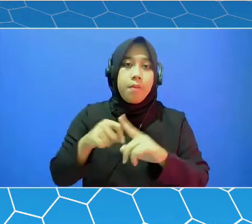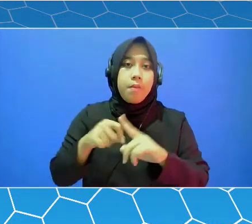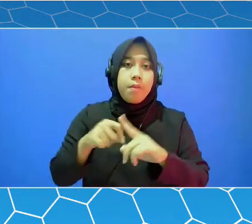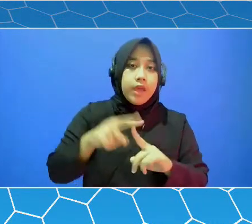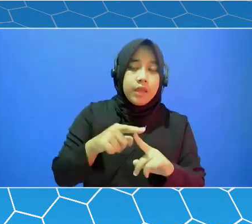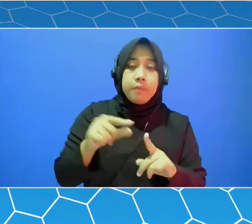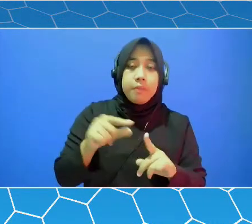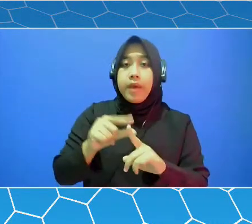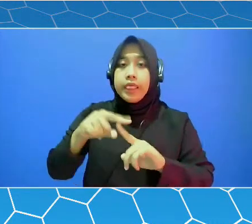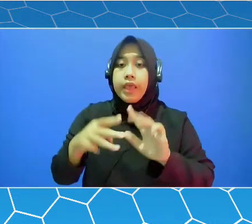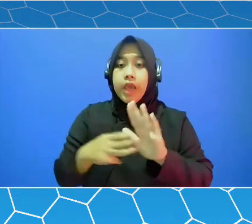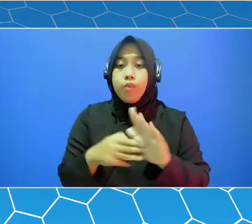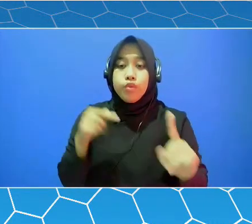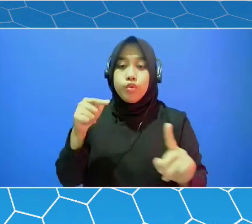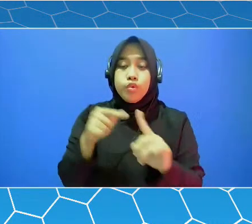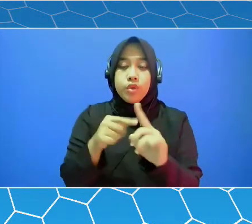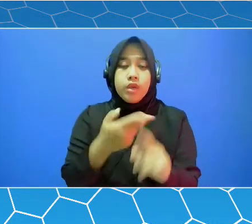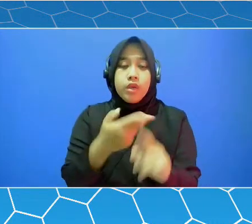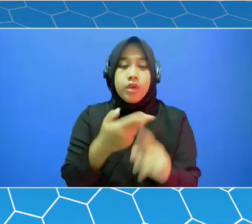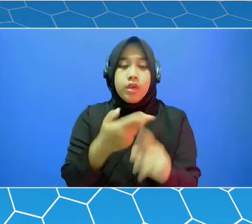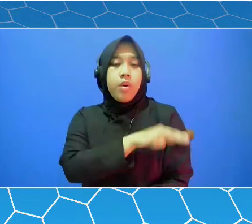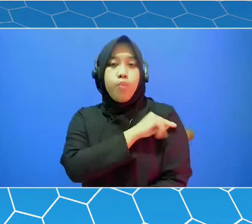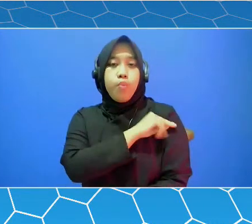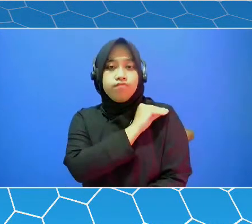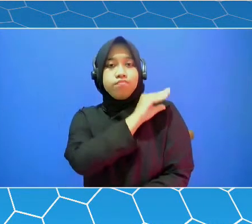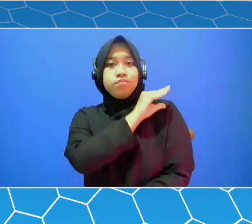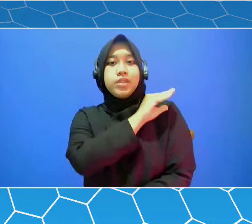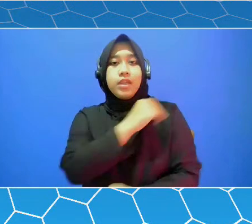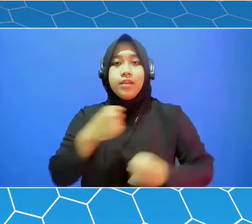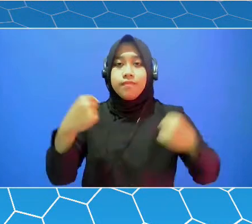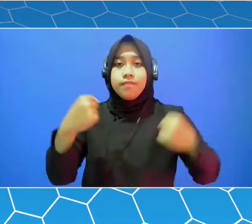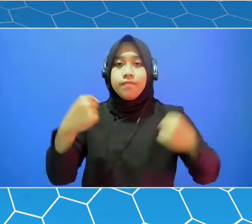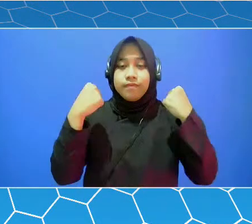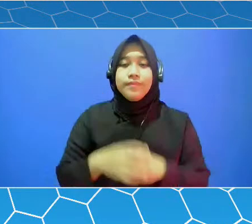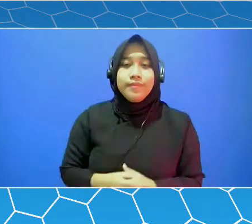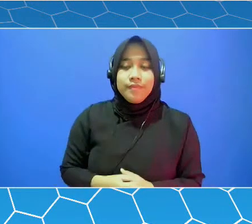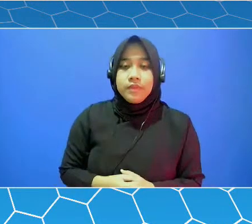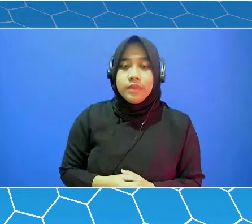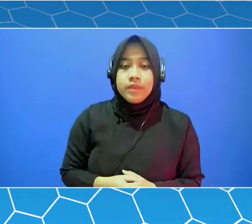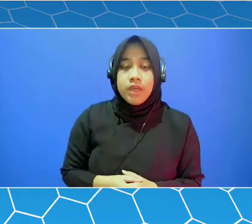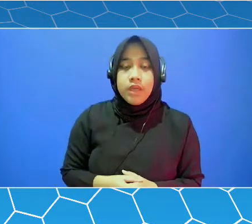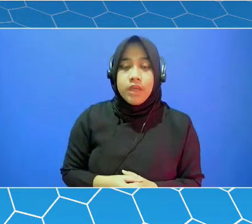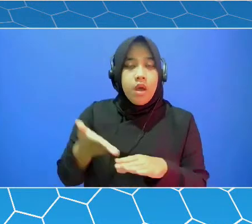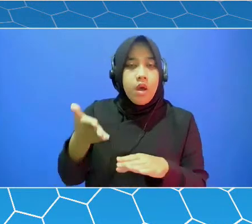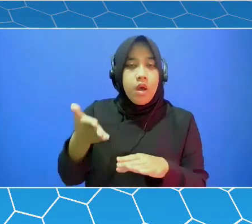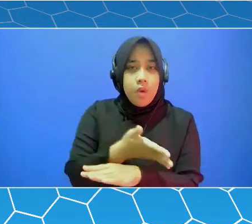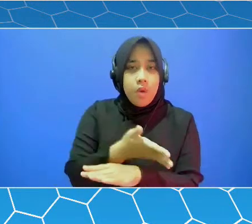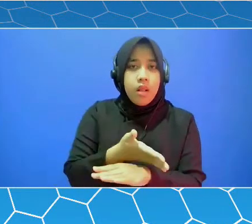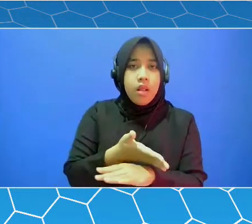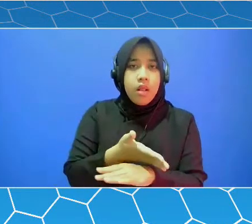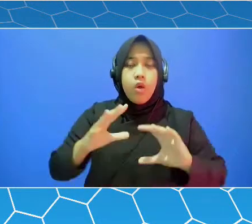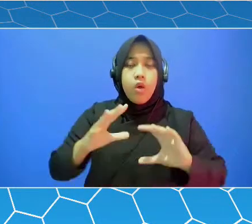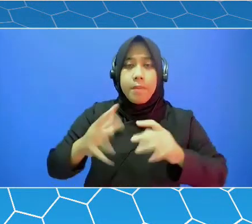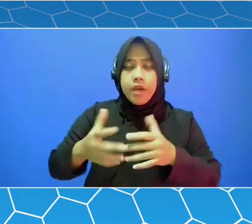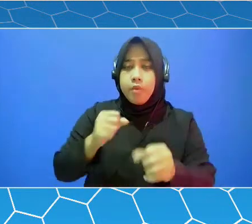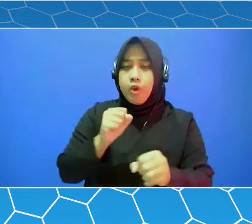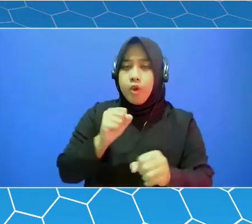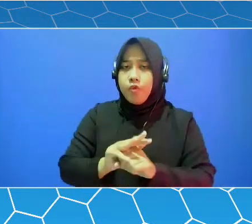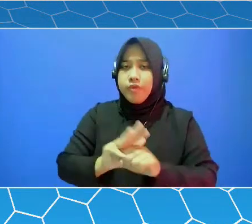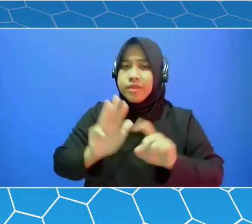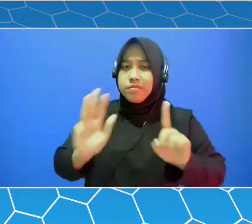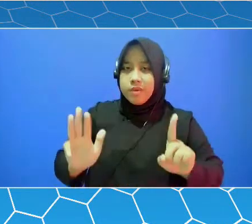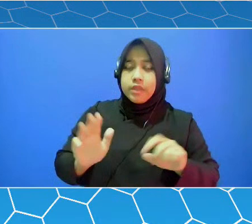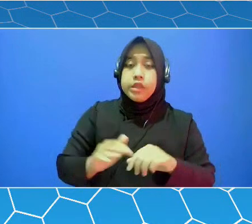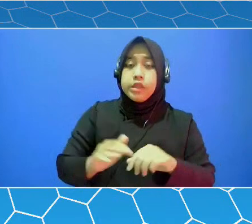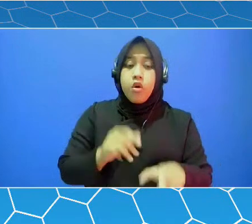capacity. Slide. Now, since the COVID-19 outbreak and pandemic, people living with the NCDs are